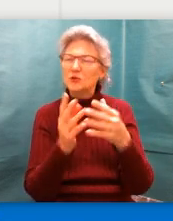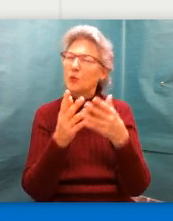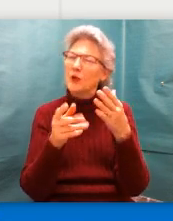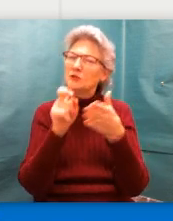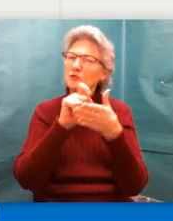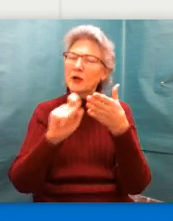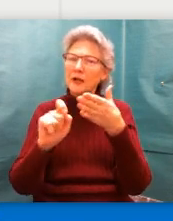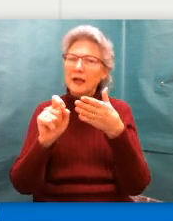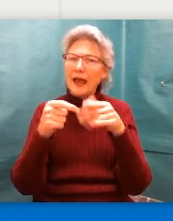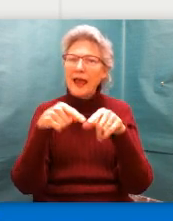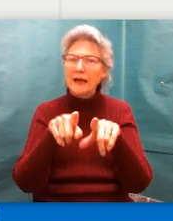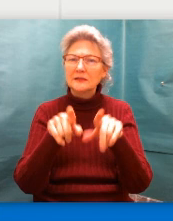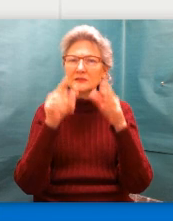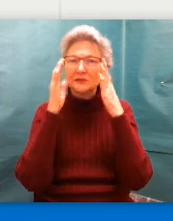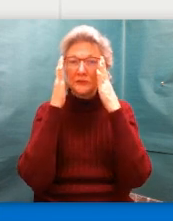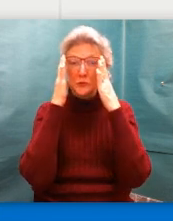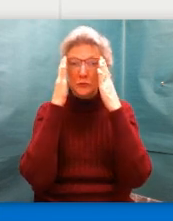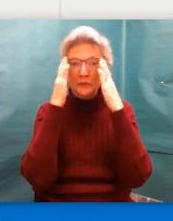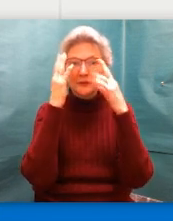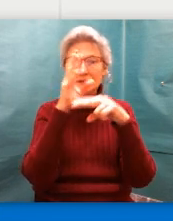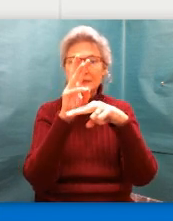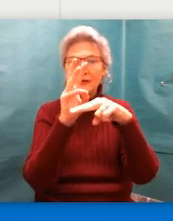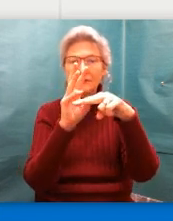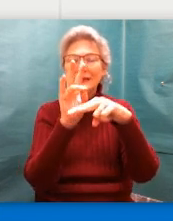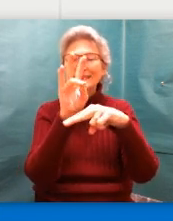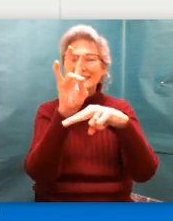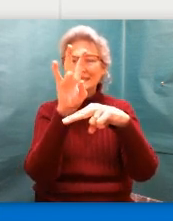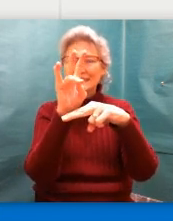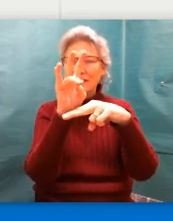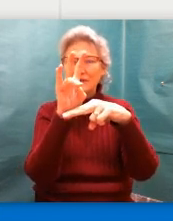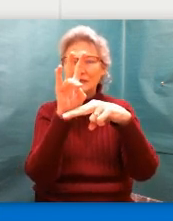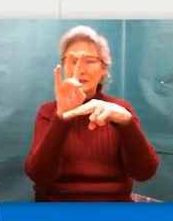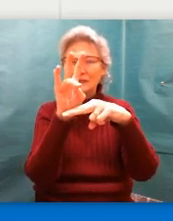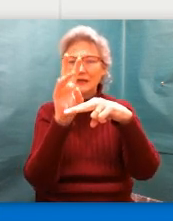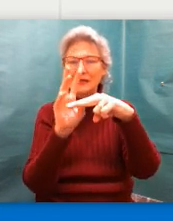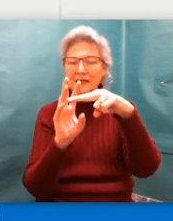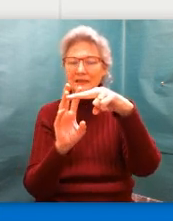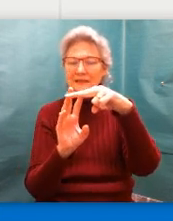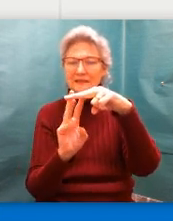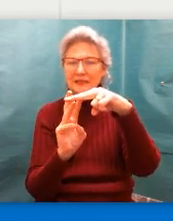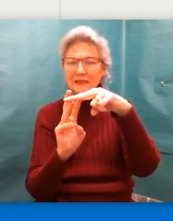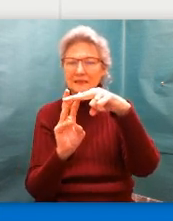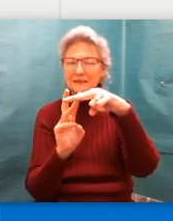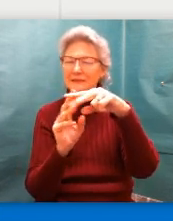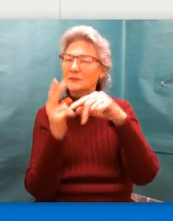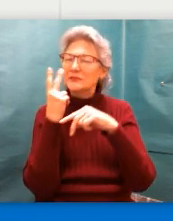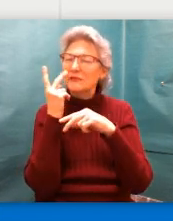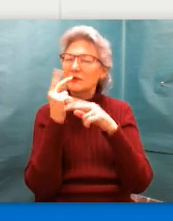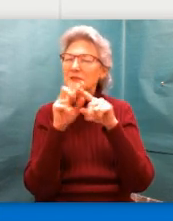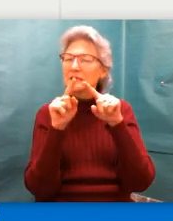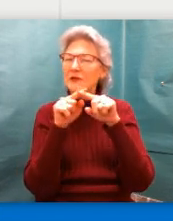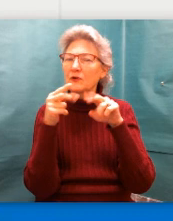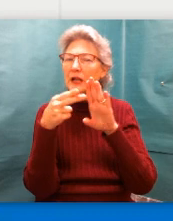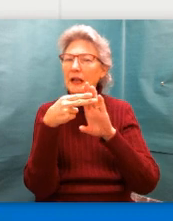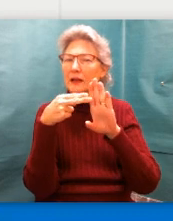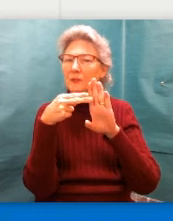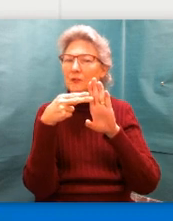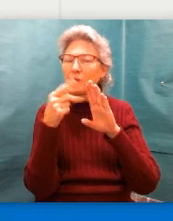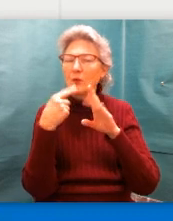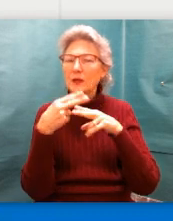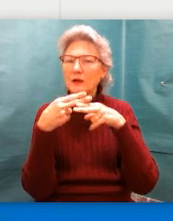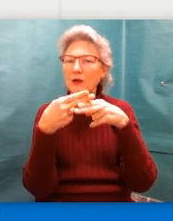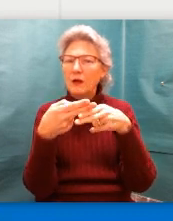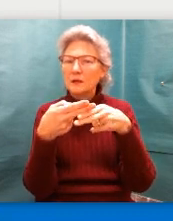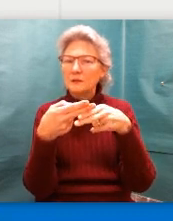write it as this. 7 6, because remember we're trying to see if there's a different name or we can call 7 6